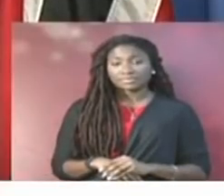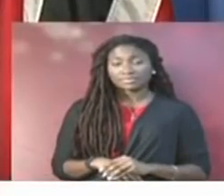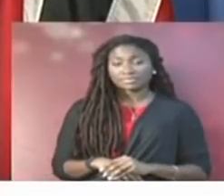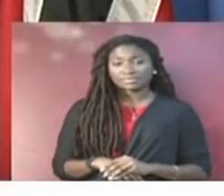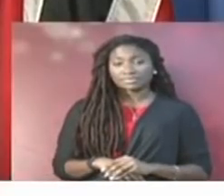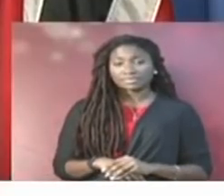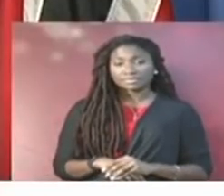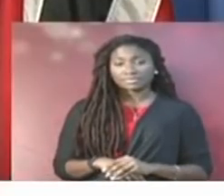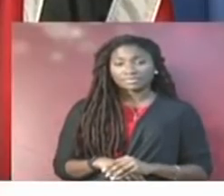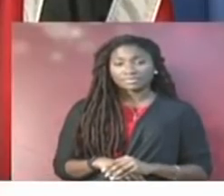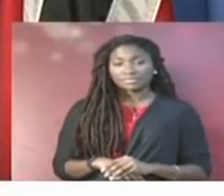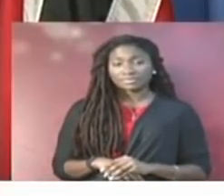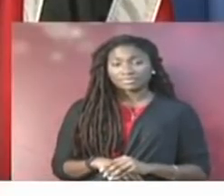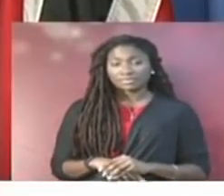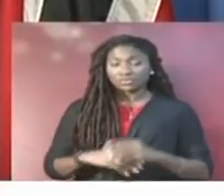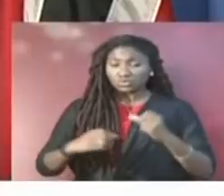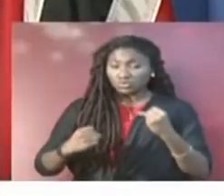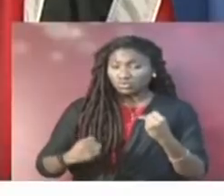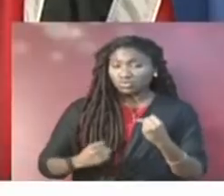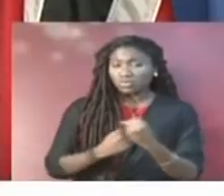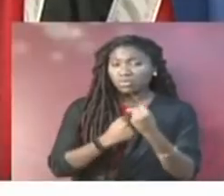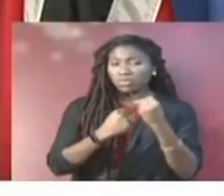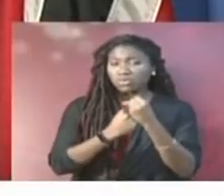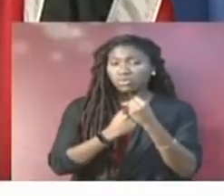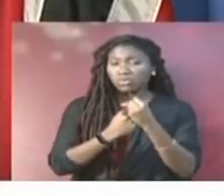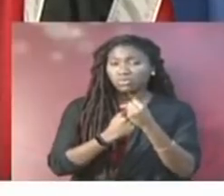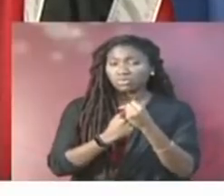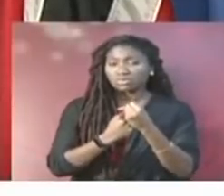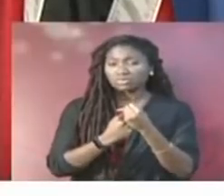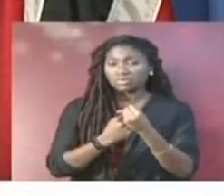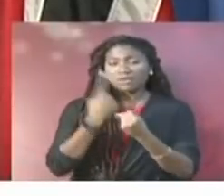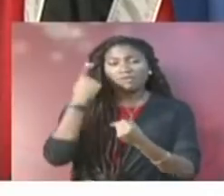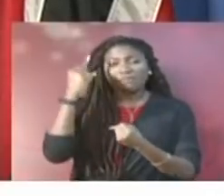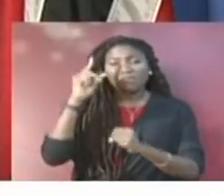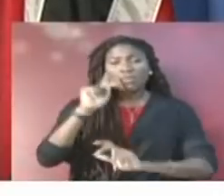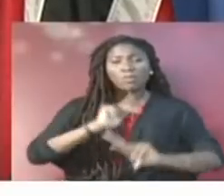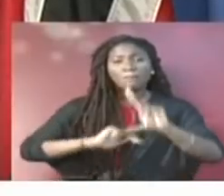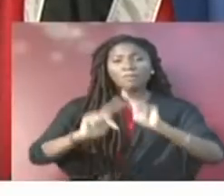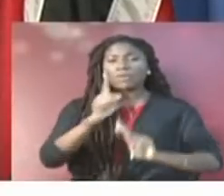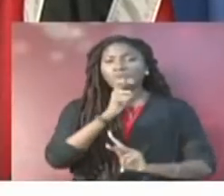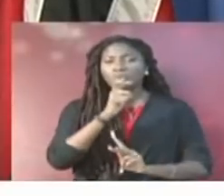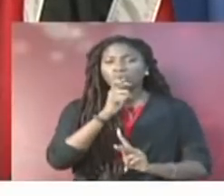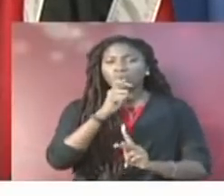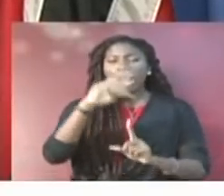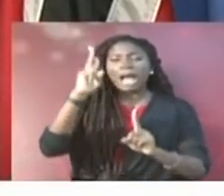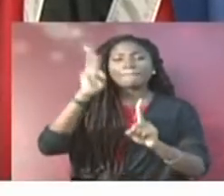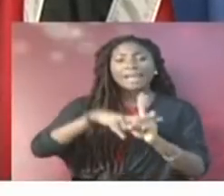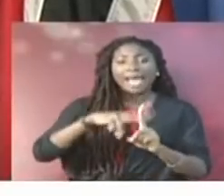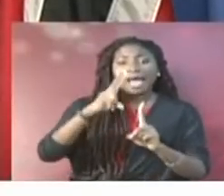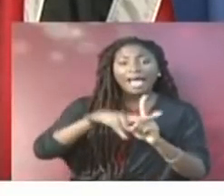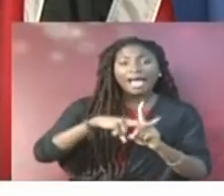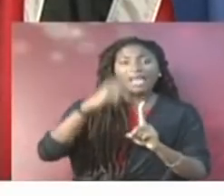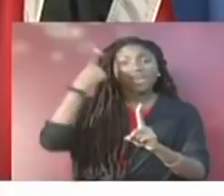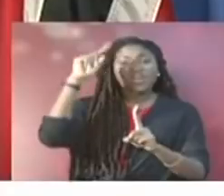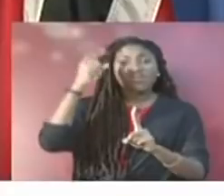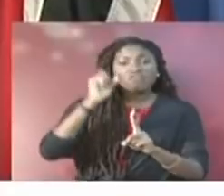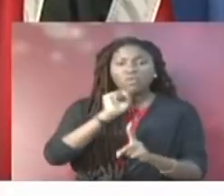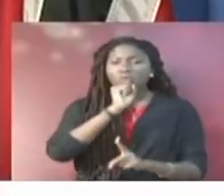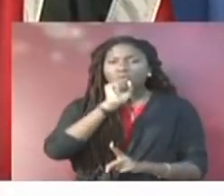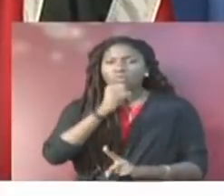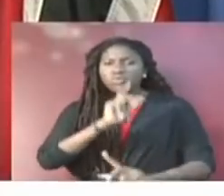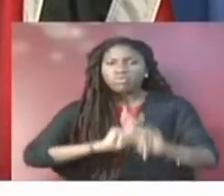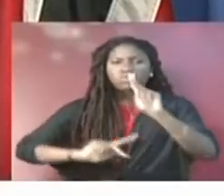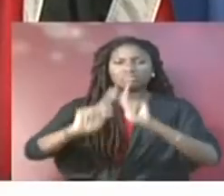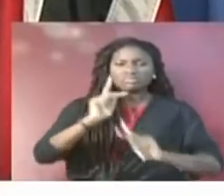provided support for persons who had applied for senior citizen grant and